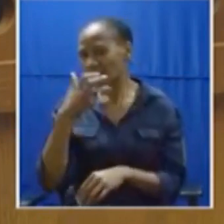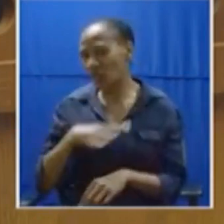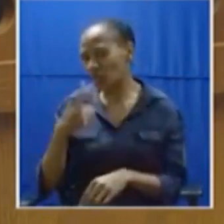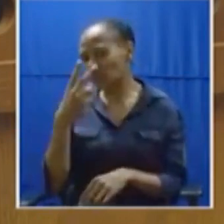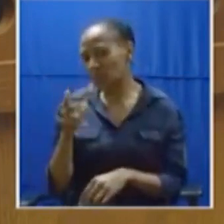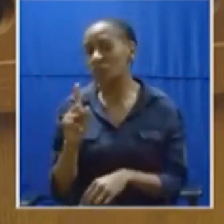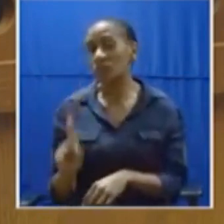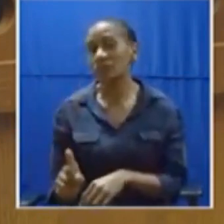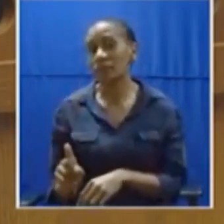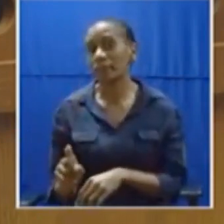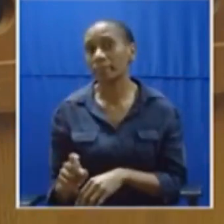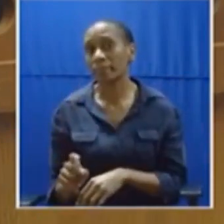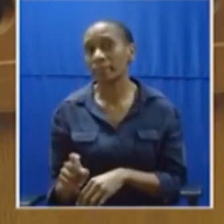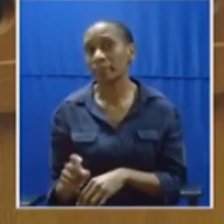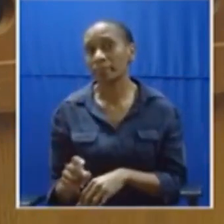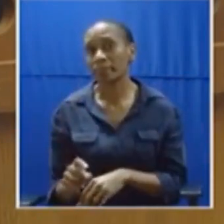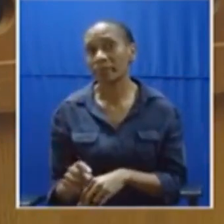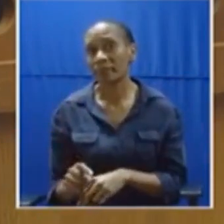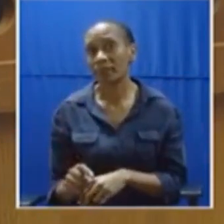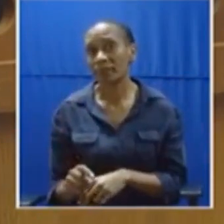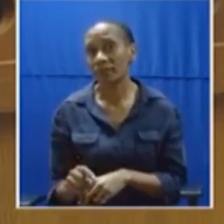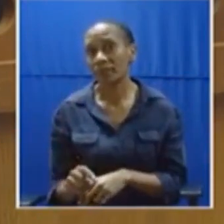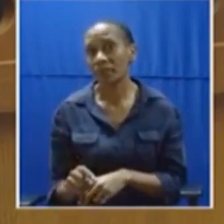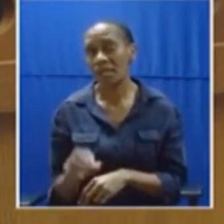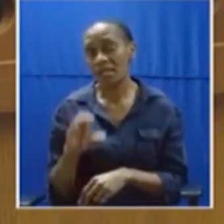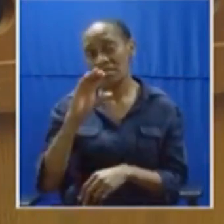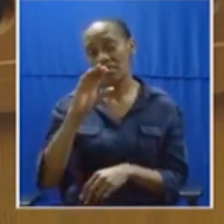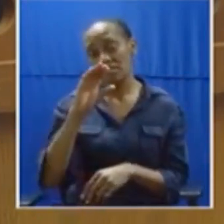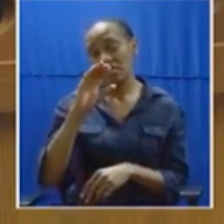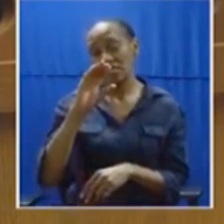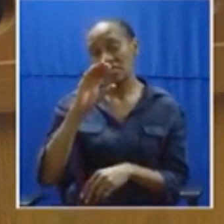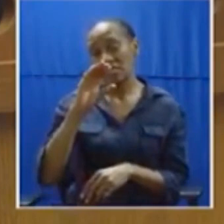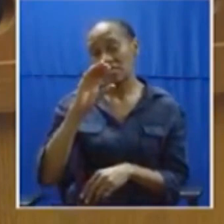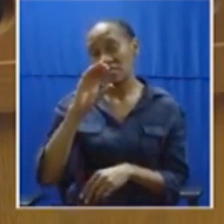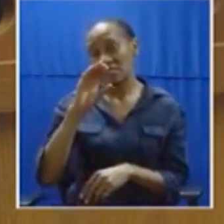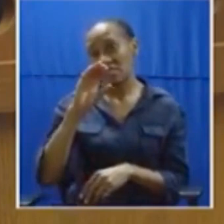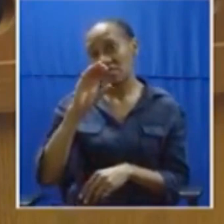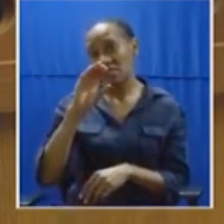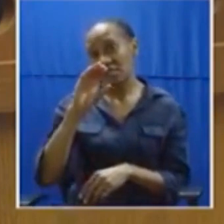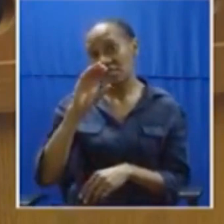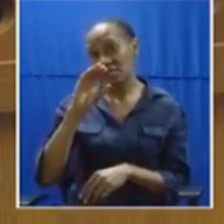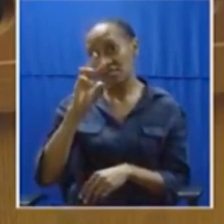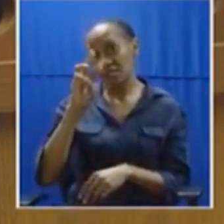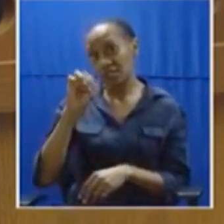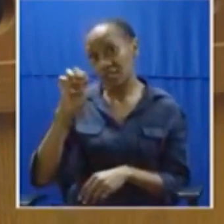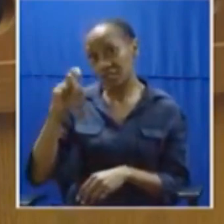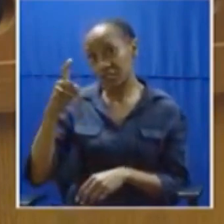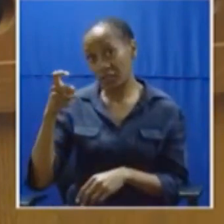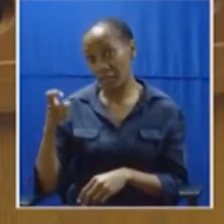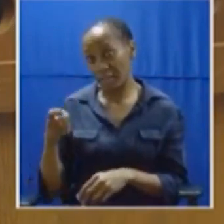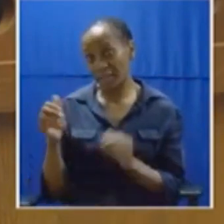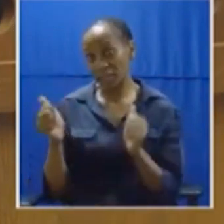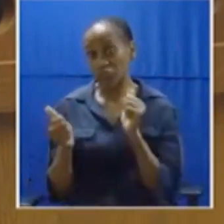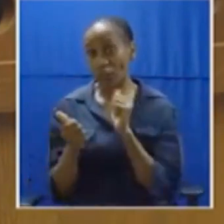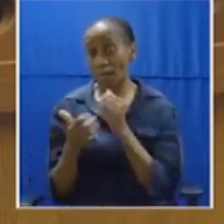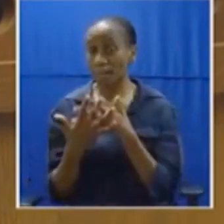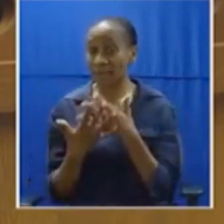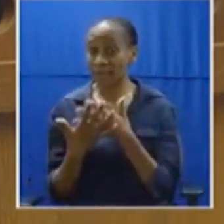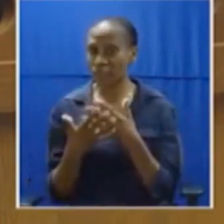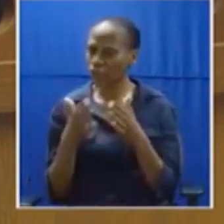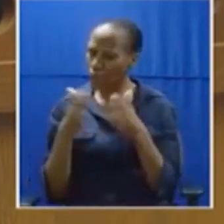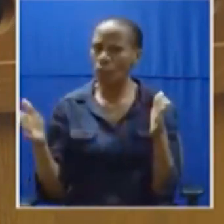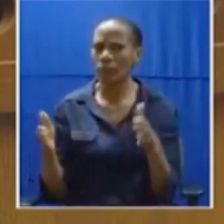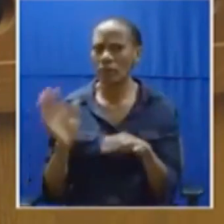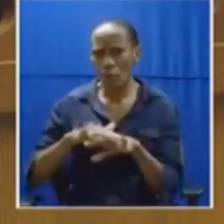is a new wing of the CMAX prison at Pretoria Central dedicated to those who tried to steal our country.